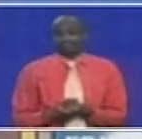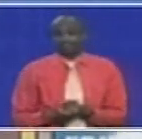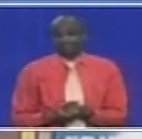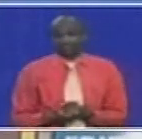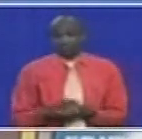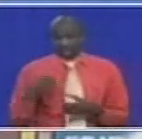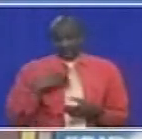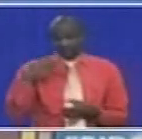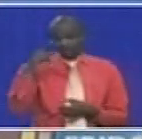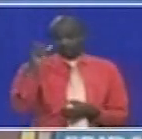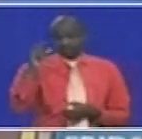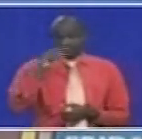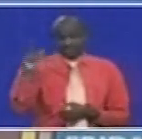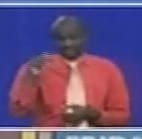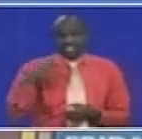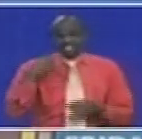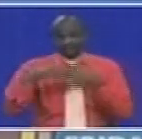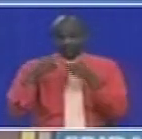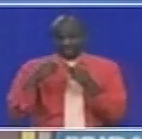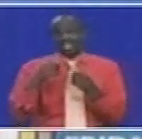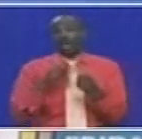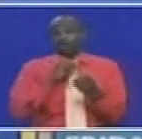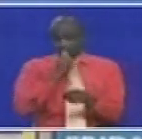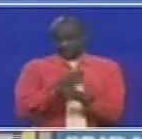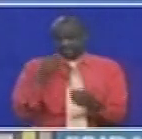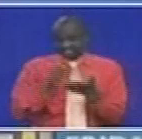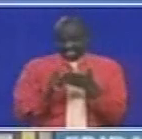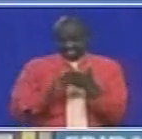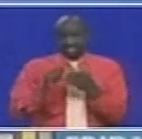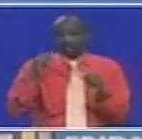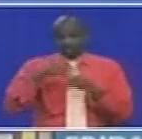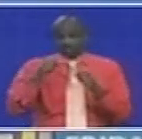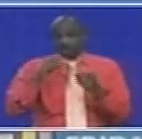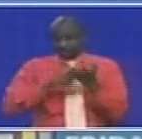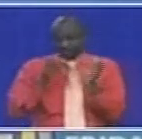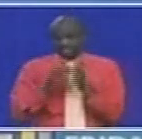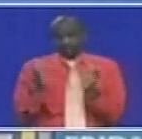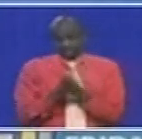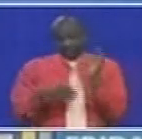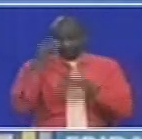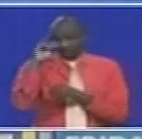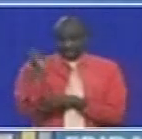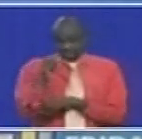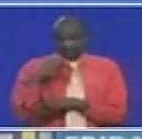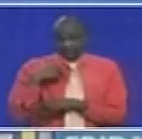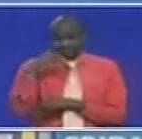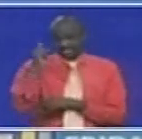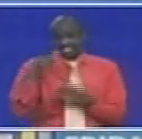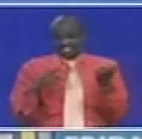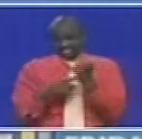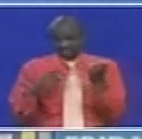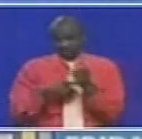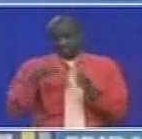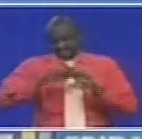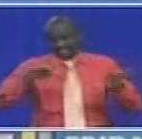And the Konza Technopolis Development Authority has signed a contract with the University of Nairobi to survey and map the Techno City's construction